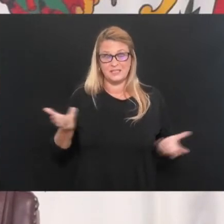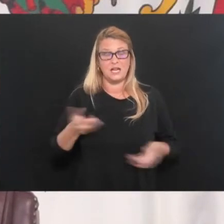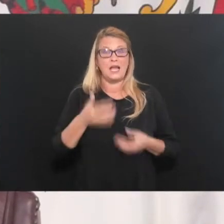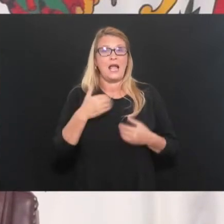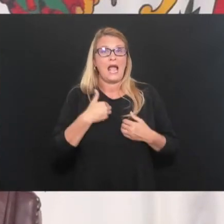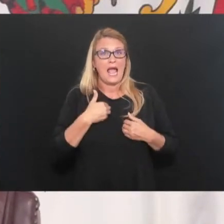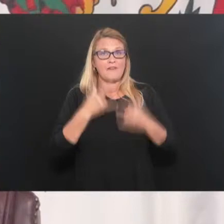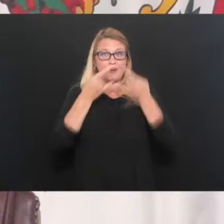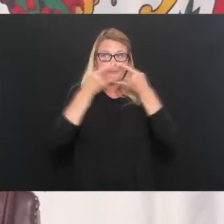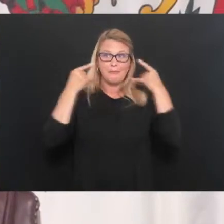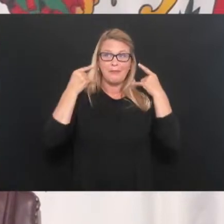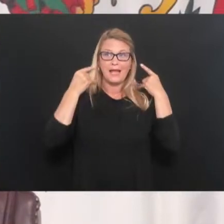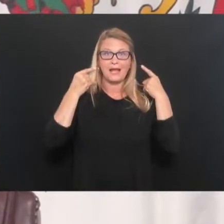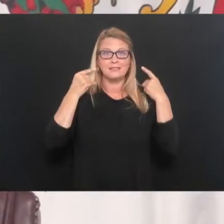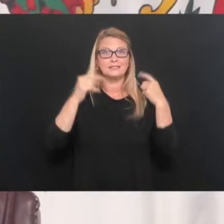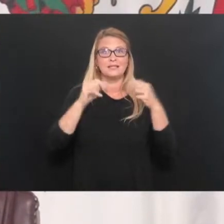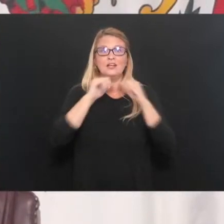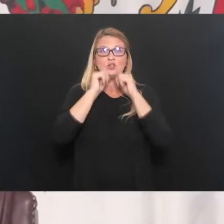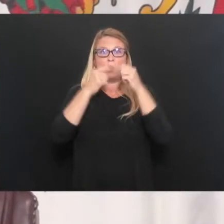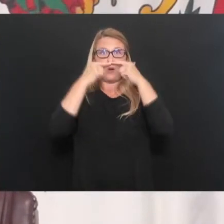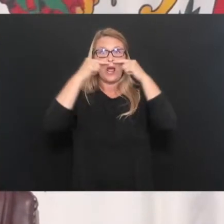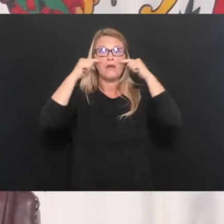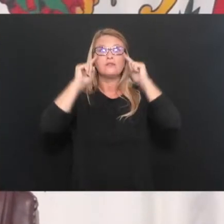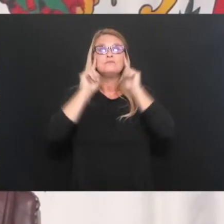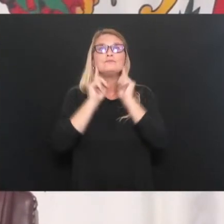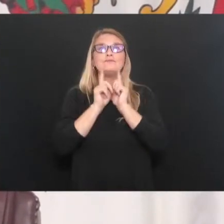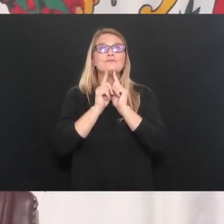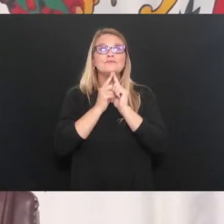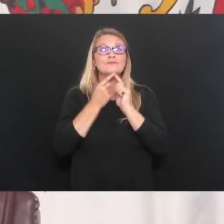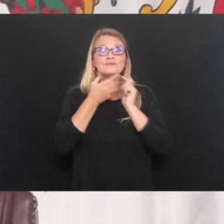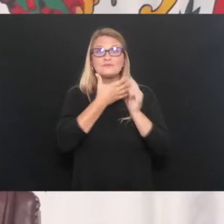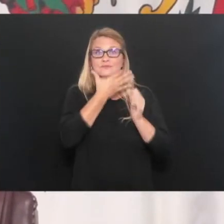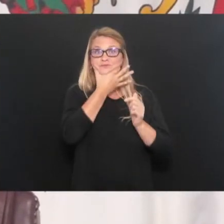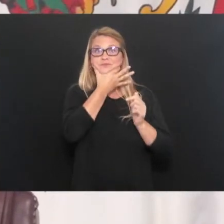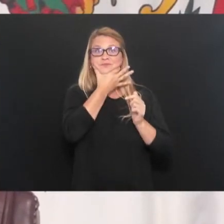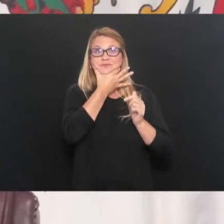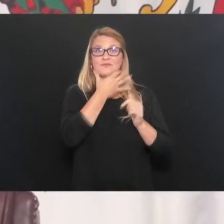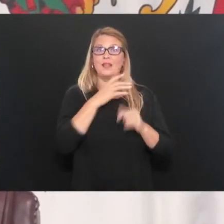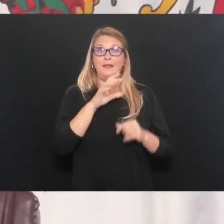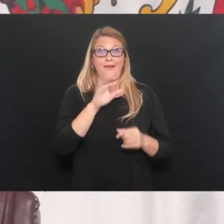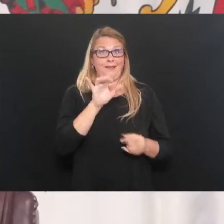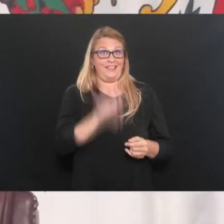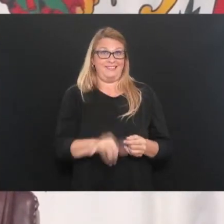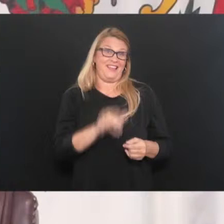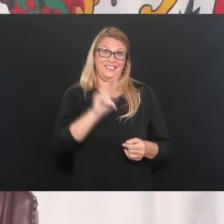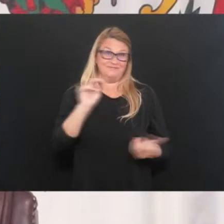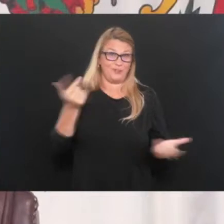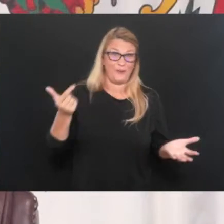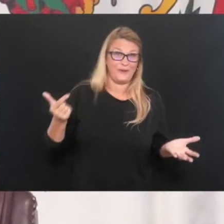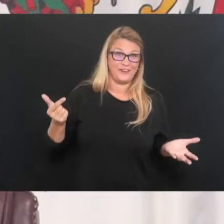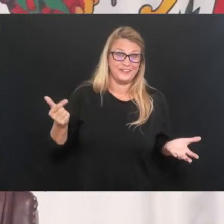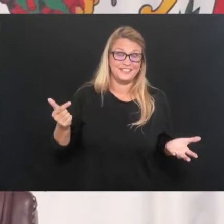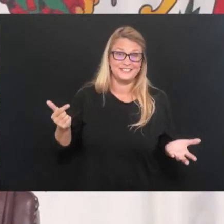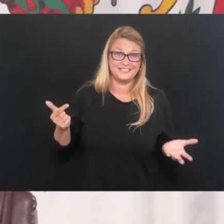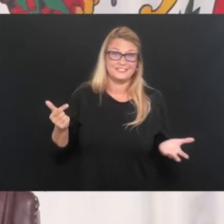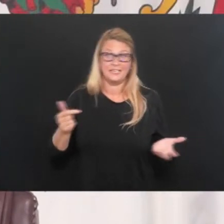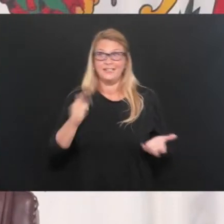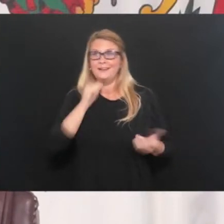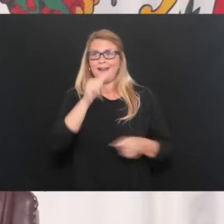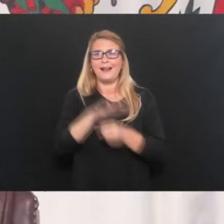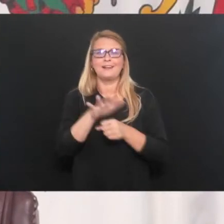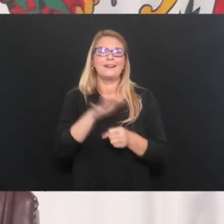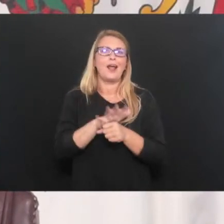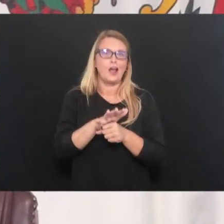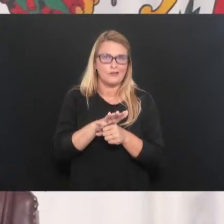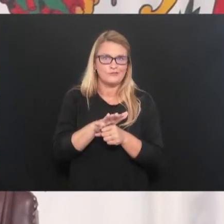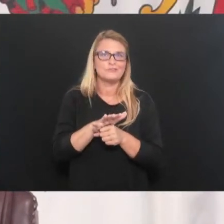got masks on that aren't sealed, to your face and everything? That's going to be surely not as good as the